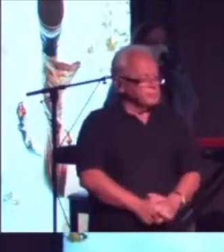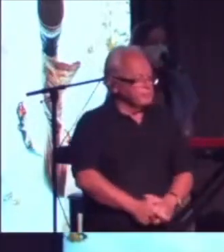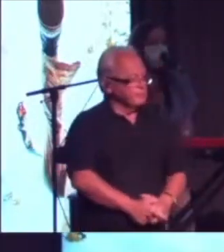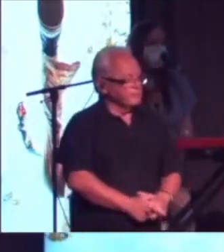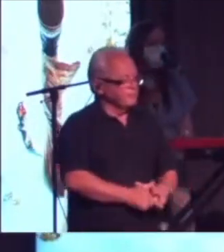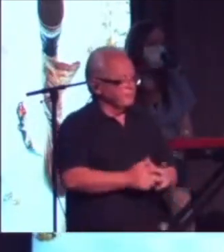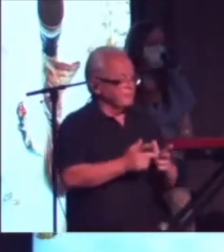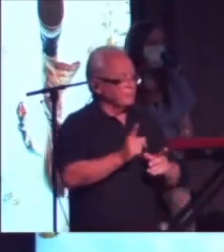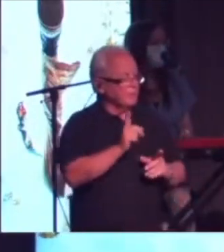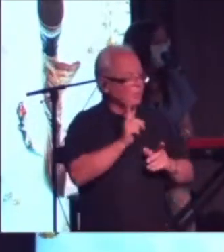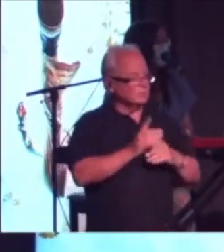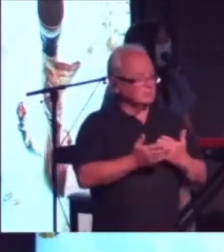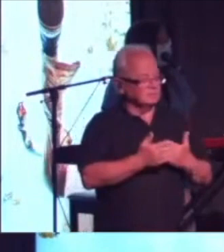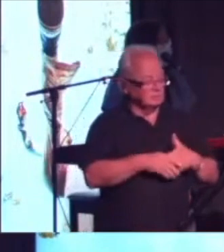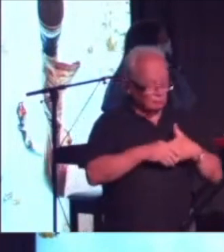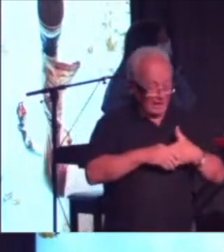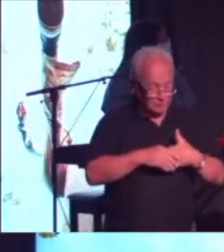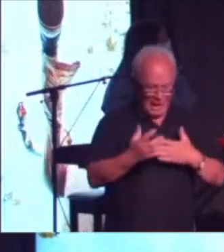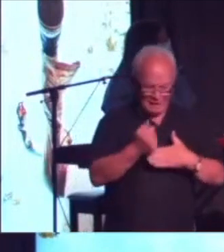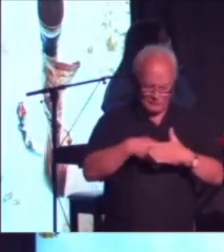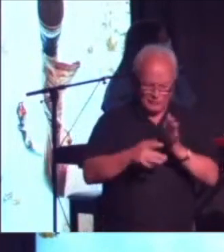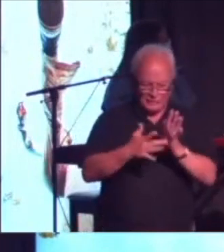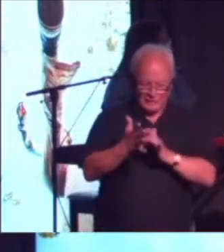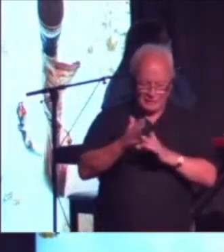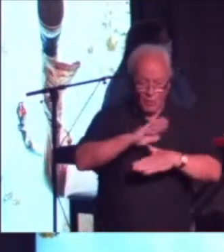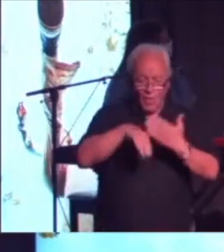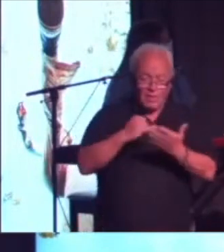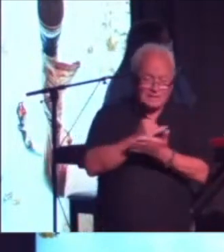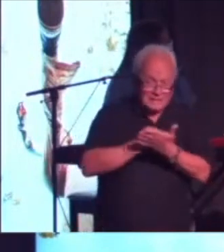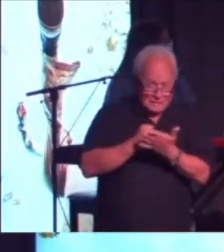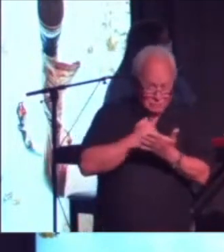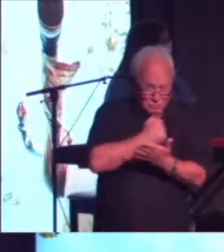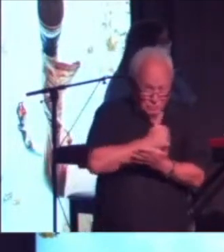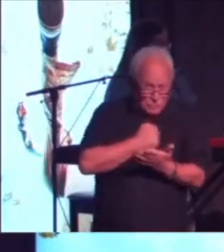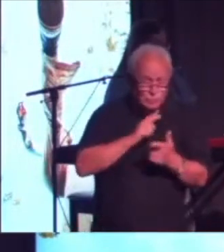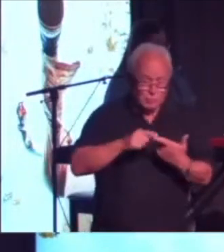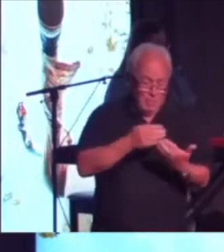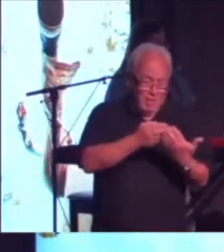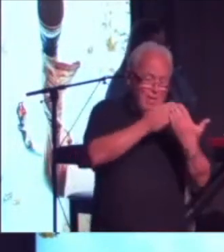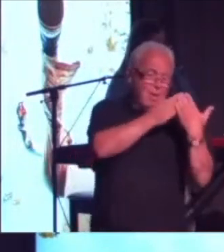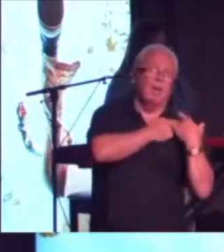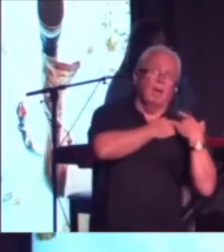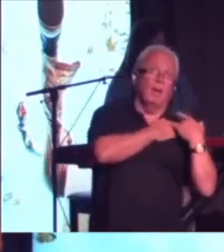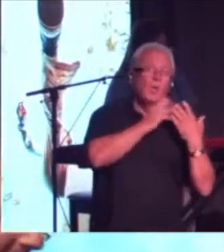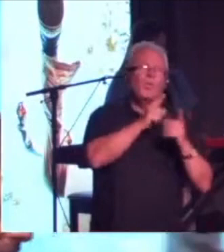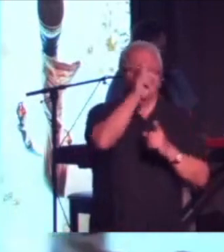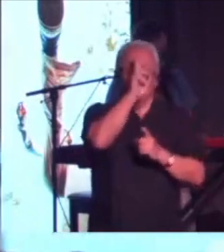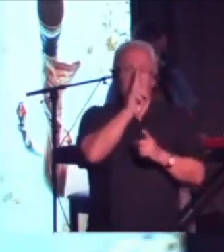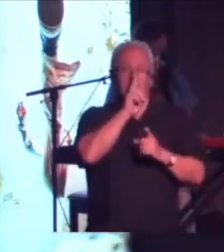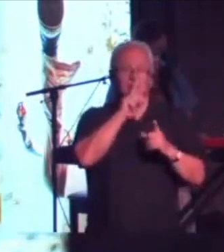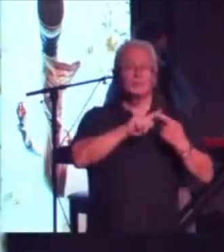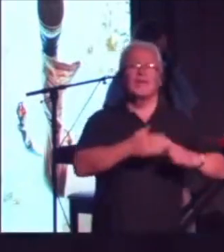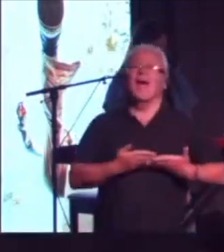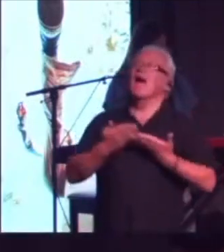What a friend we have in Jesus. All our sins and griefs to bear. What a privilege to carry everything to